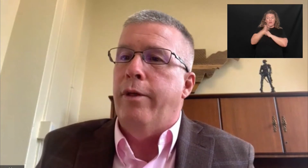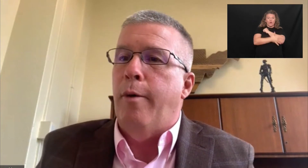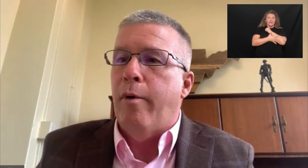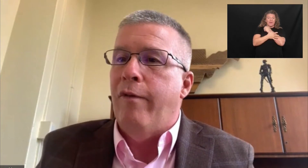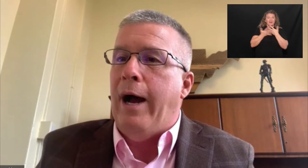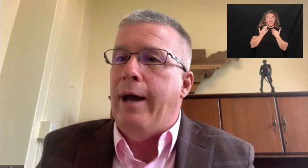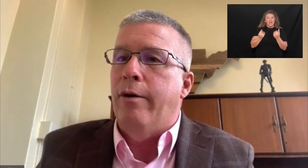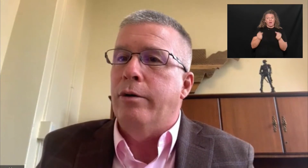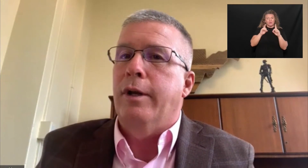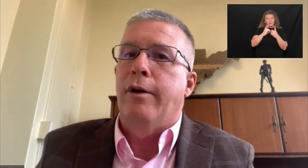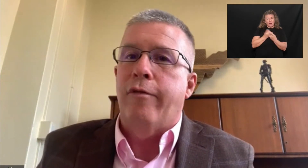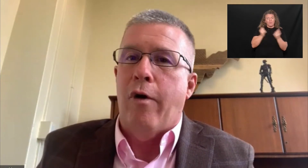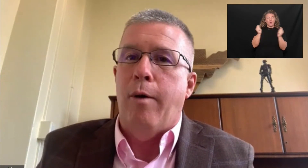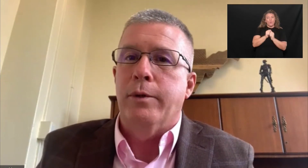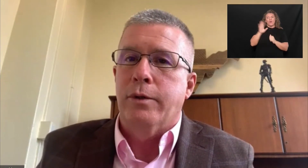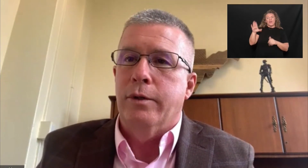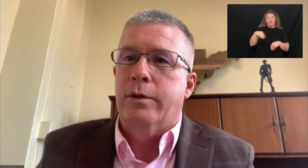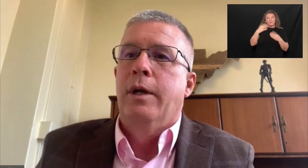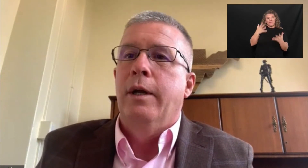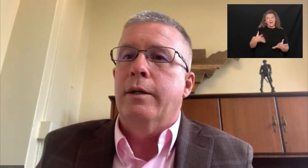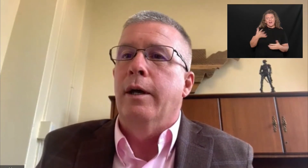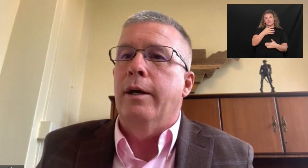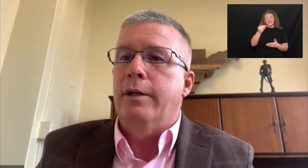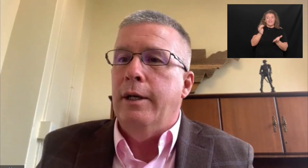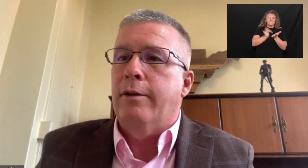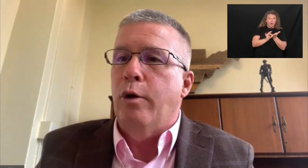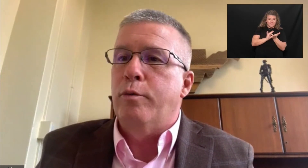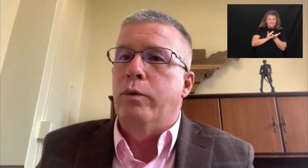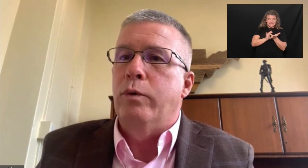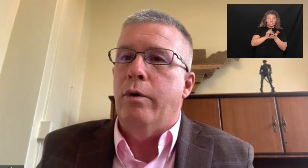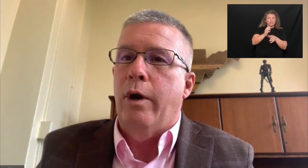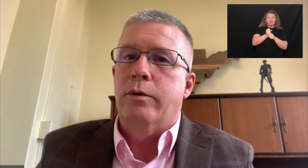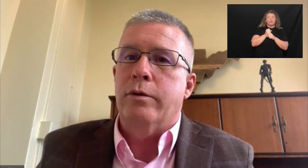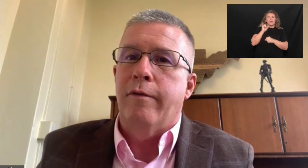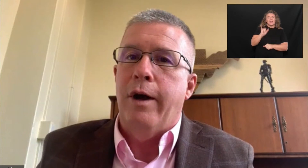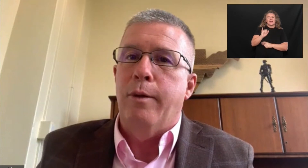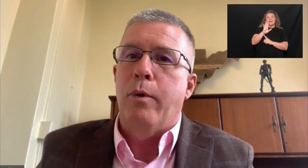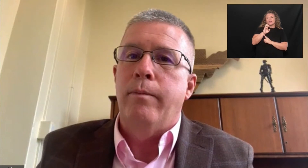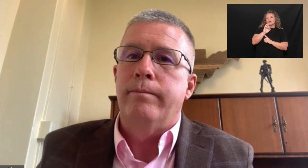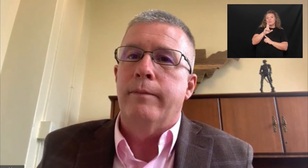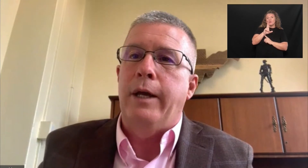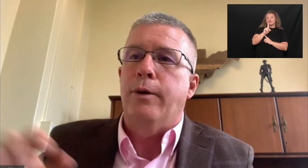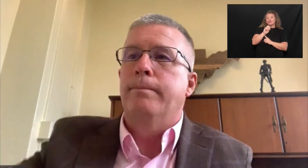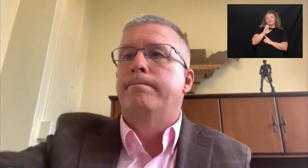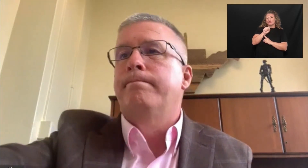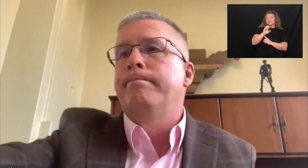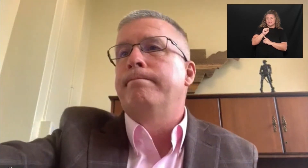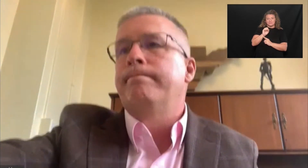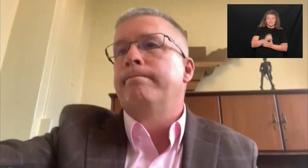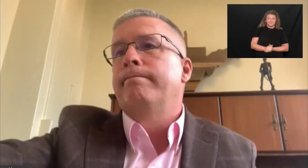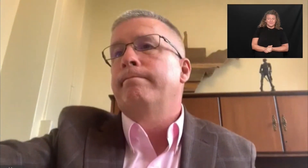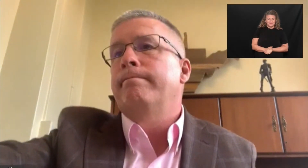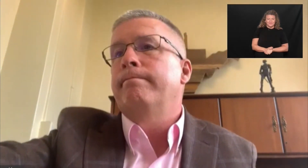and with their providers and their pharmacists to get those booster doses available. Thank you.